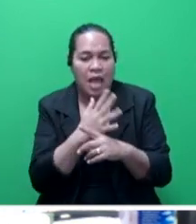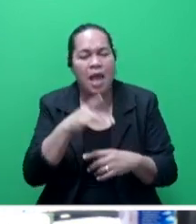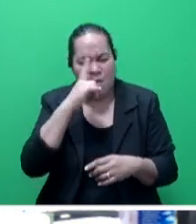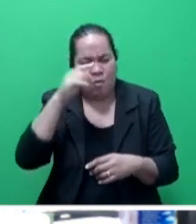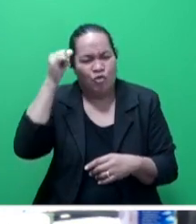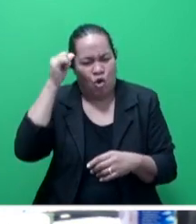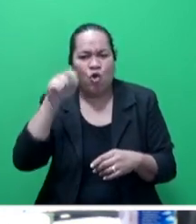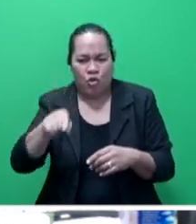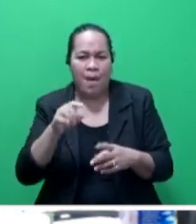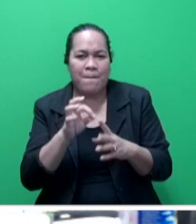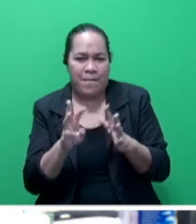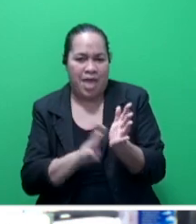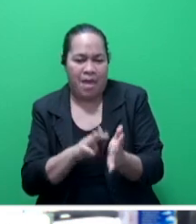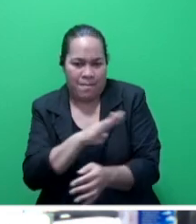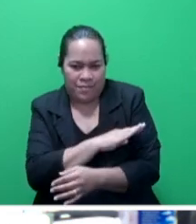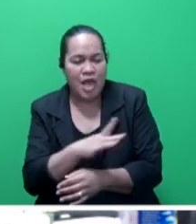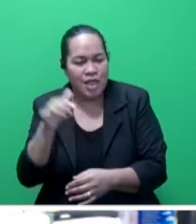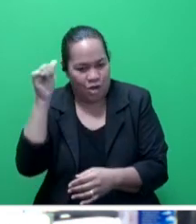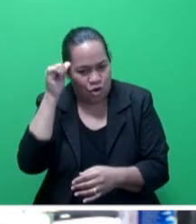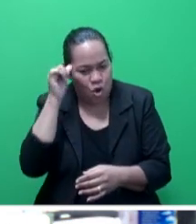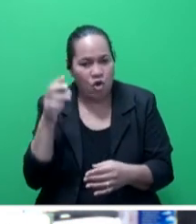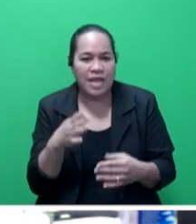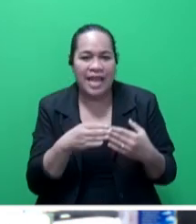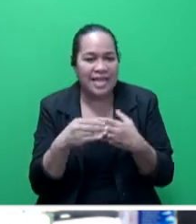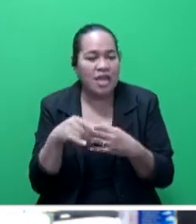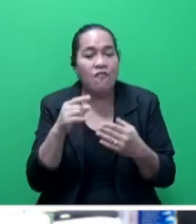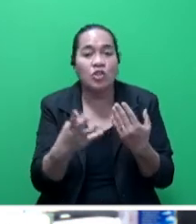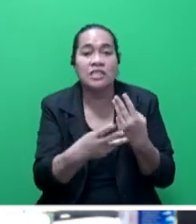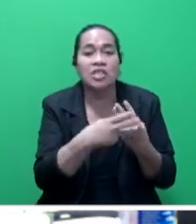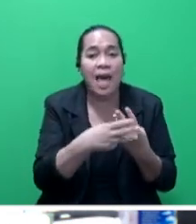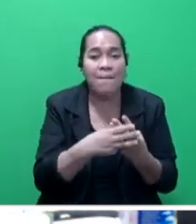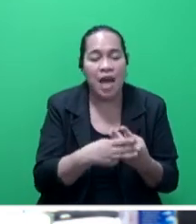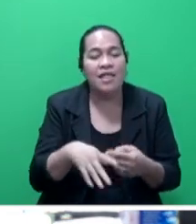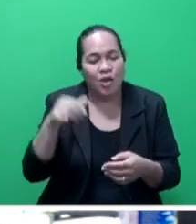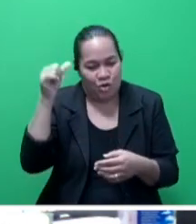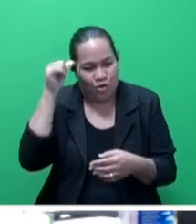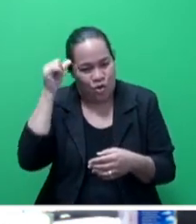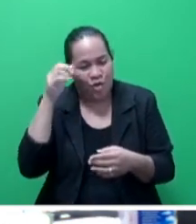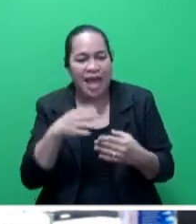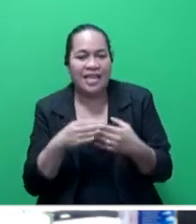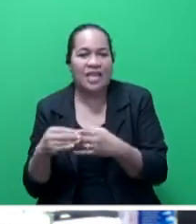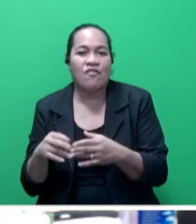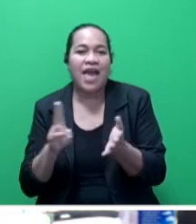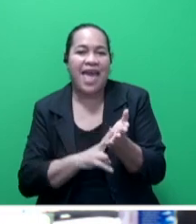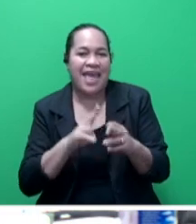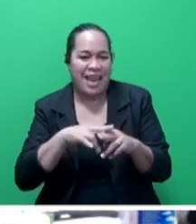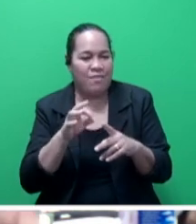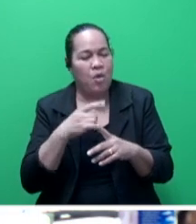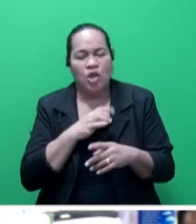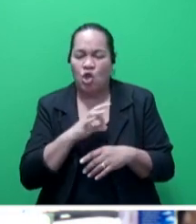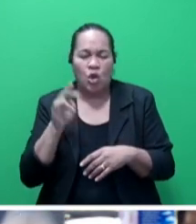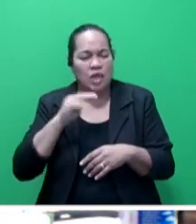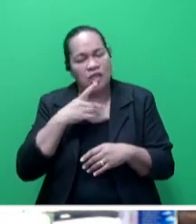Minister. The people know the honorable leader of Sudelpa. They also know the honorable leader of NFP. We don't have to talk a lot